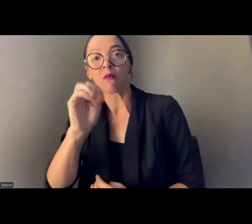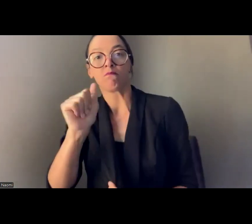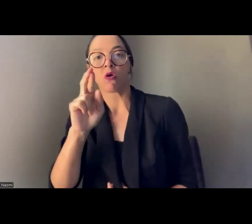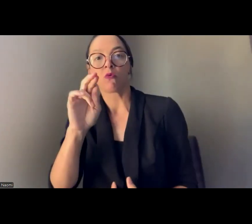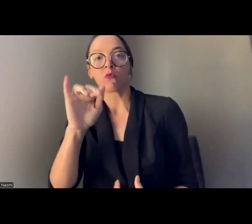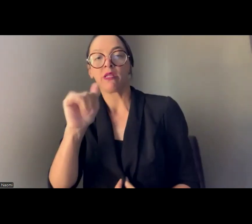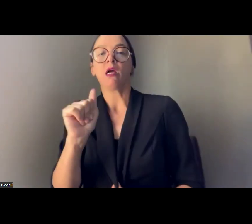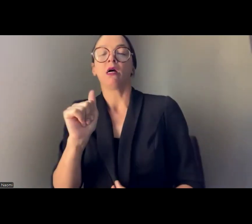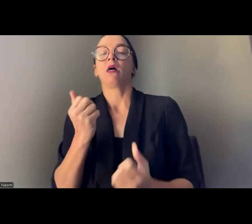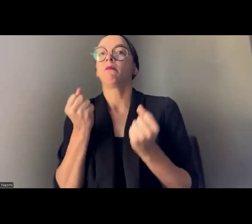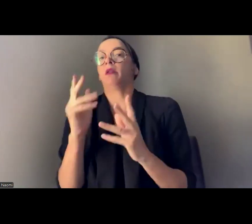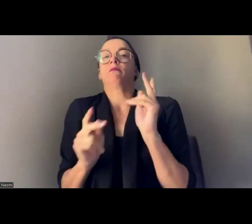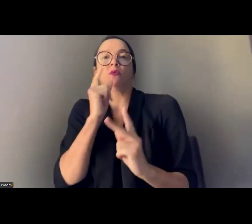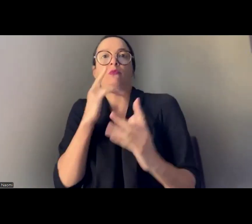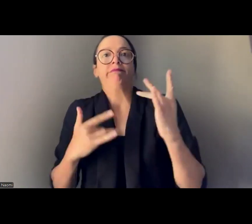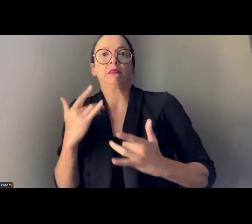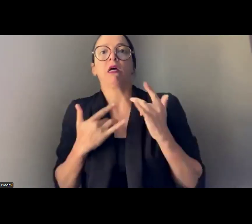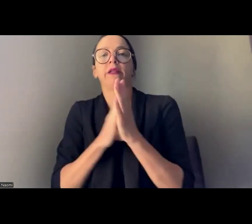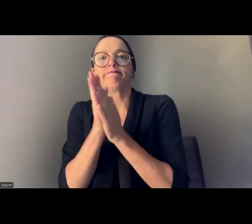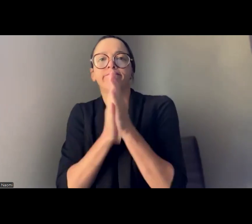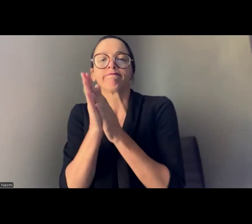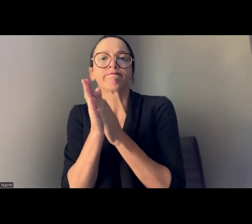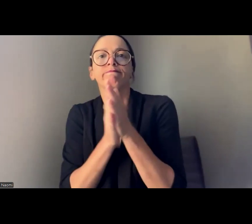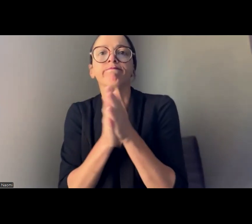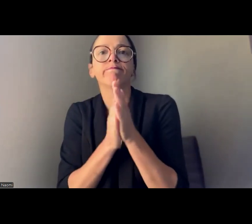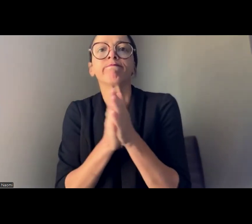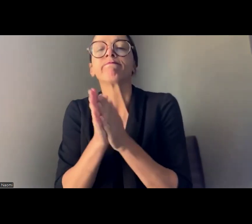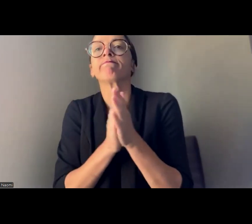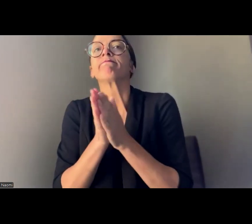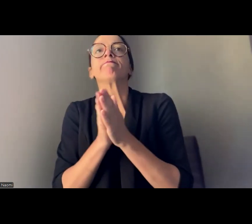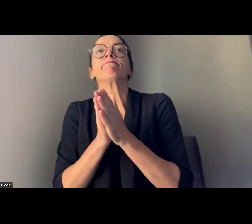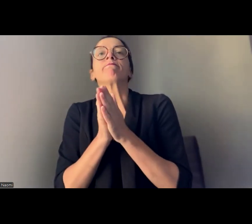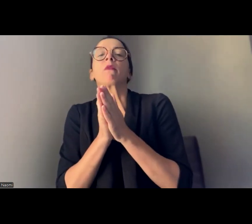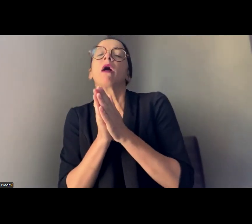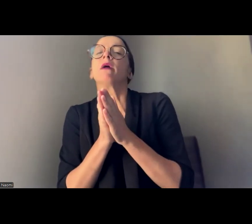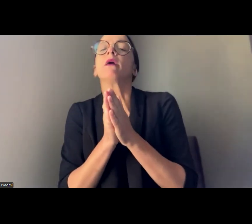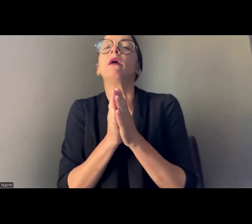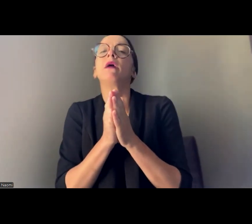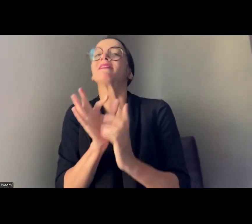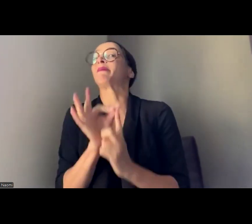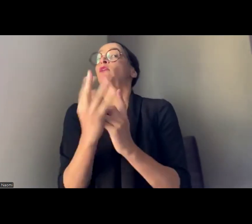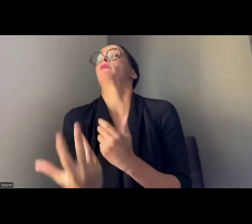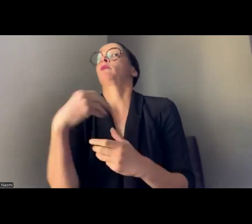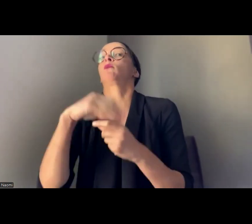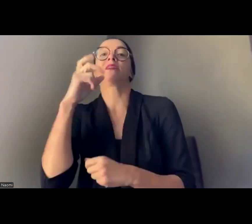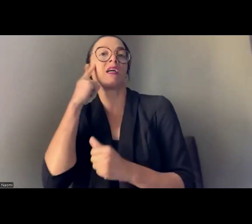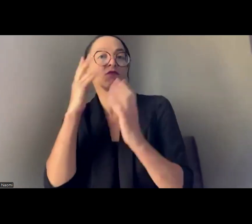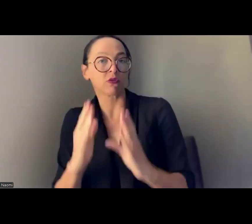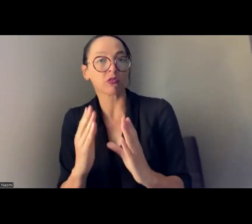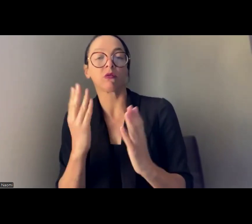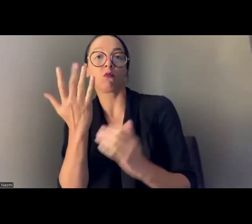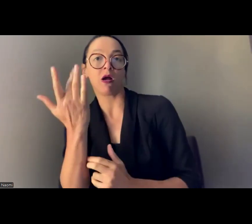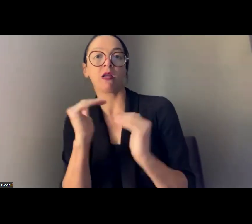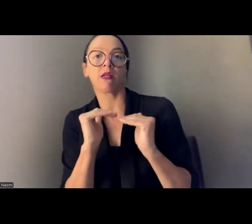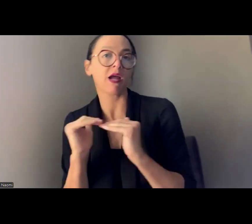of the governor, because equity really is an important part. My name is Kim Mills. I am CEO of A Better Life Together.